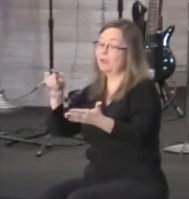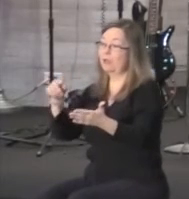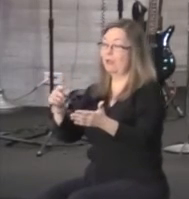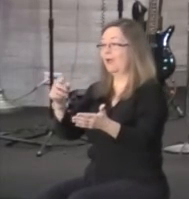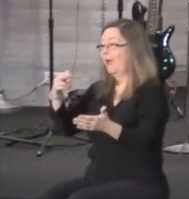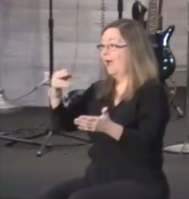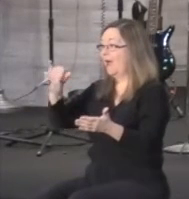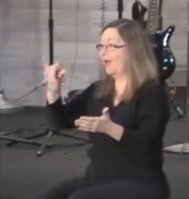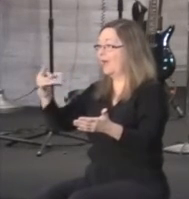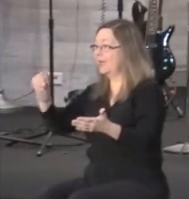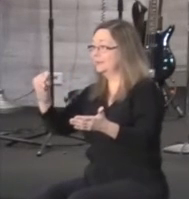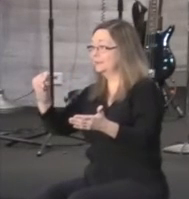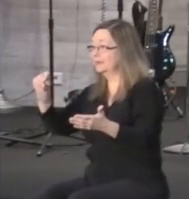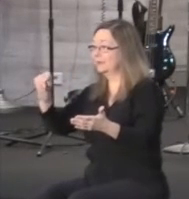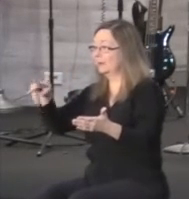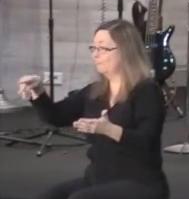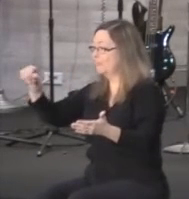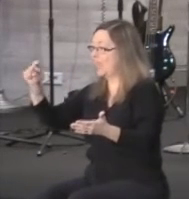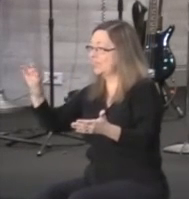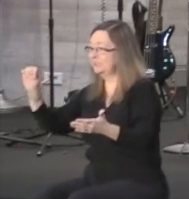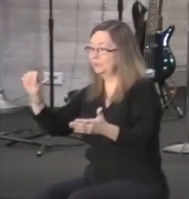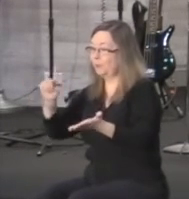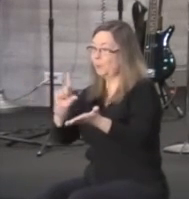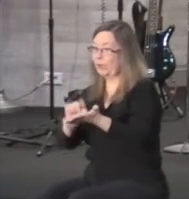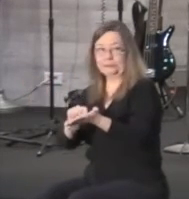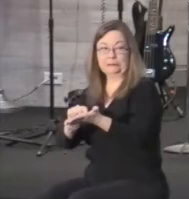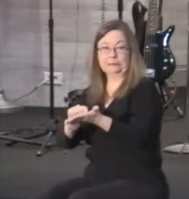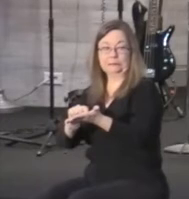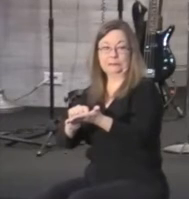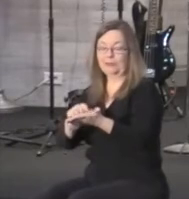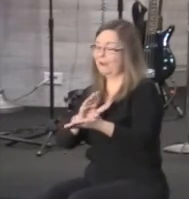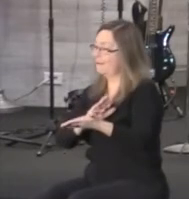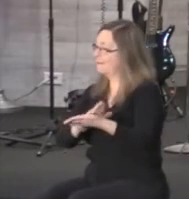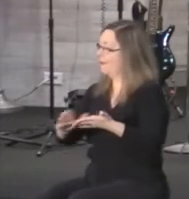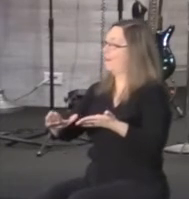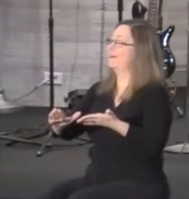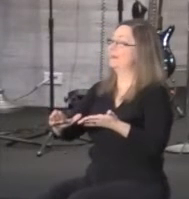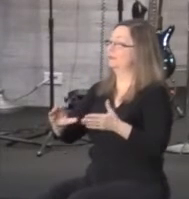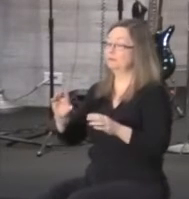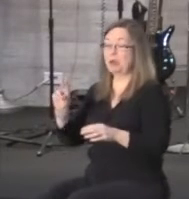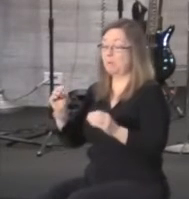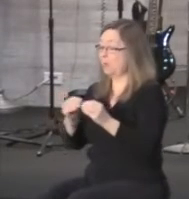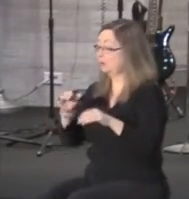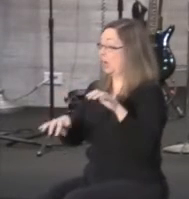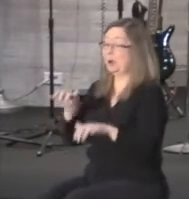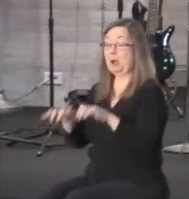highlight, paste, print. So nice. No more typewriters.